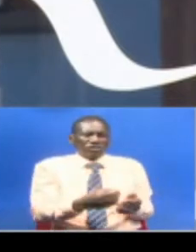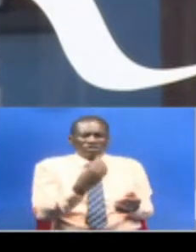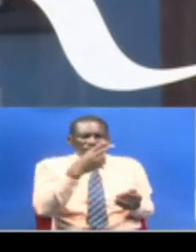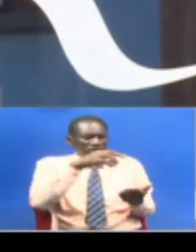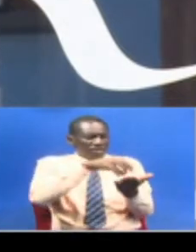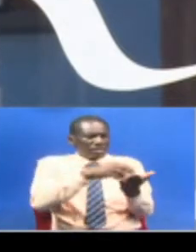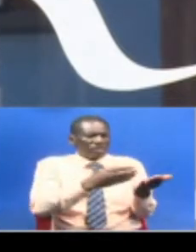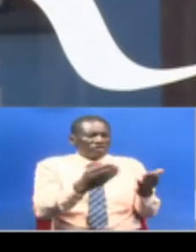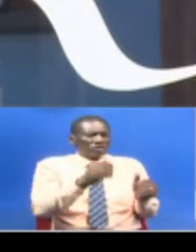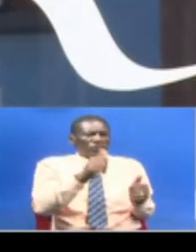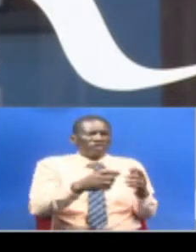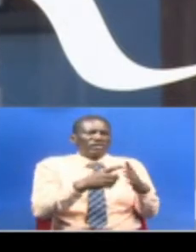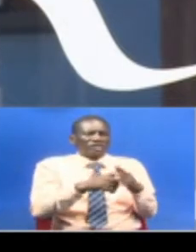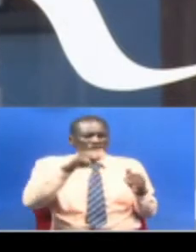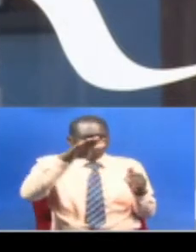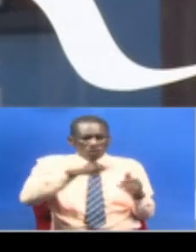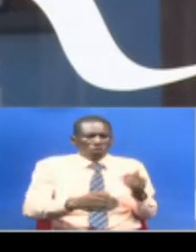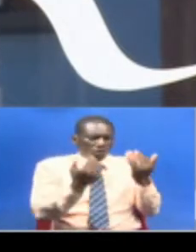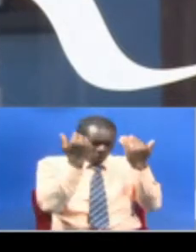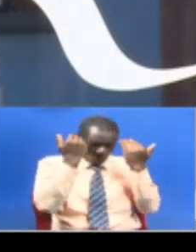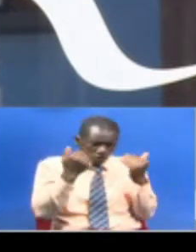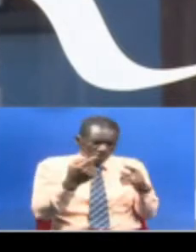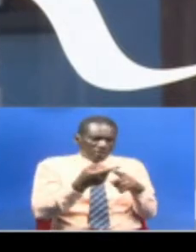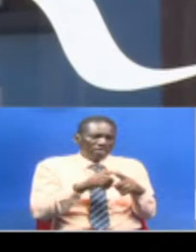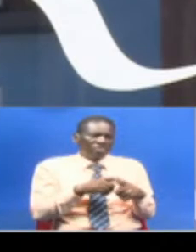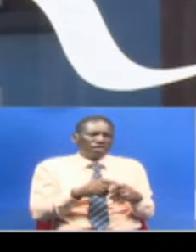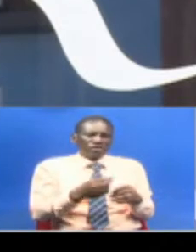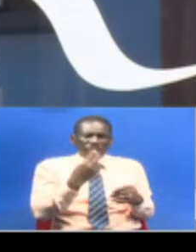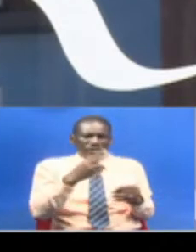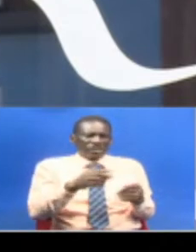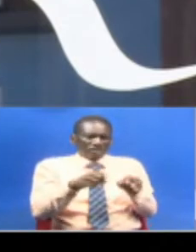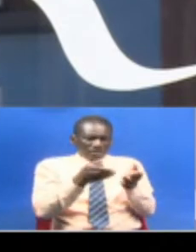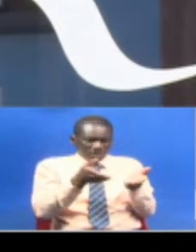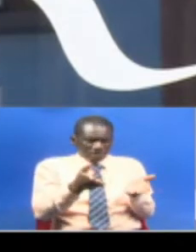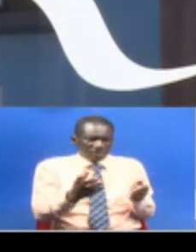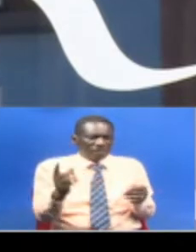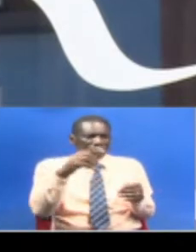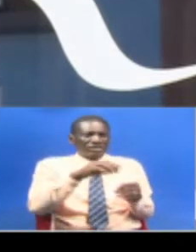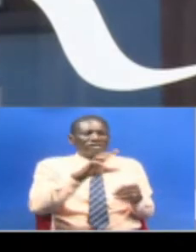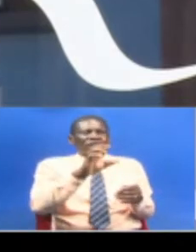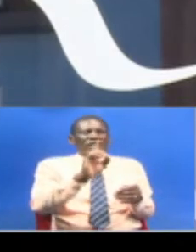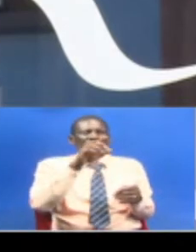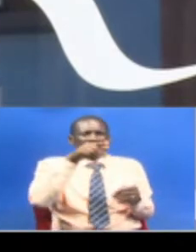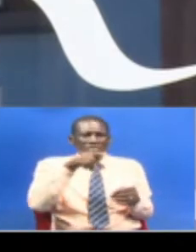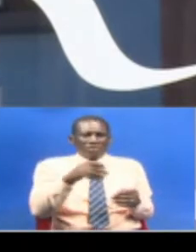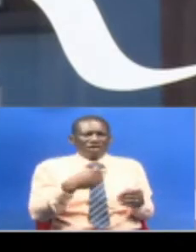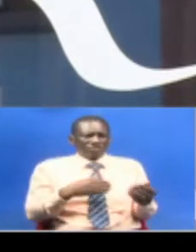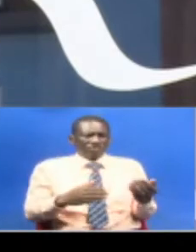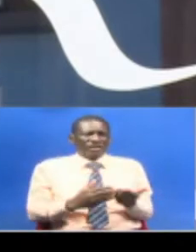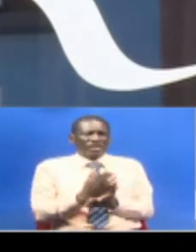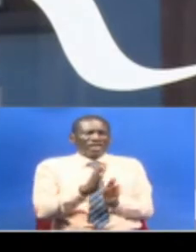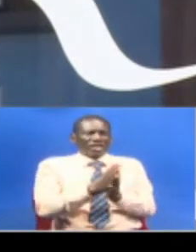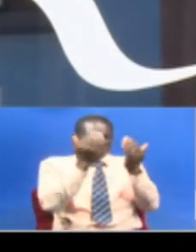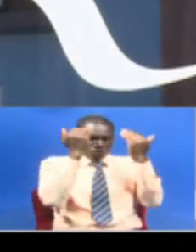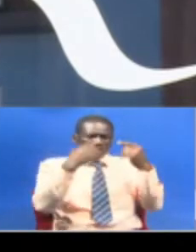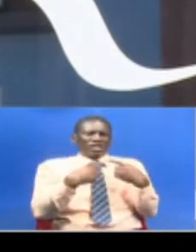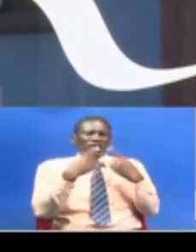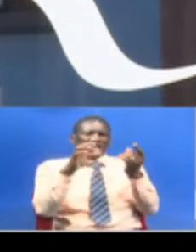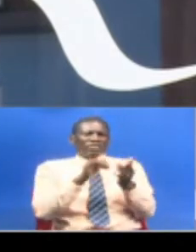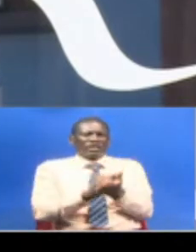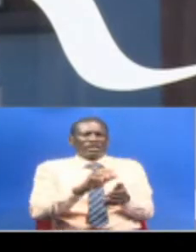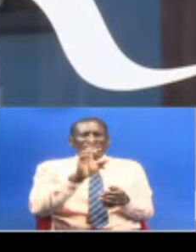which start at the lower court, and then you've seen even nowadays the DPP has a right, the court declared that the DPP has a